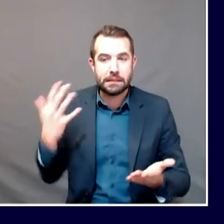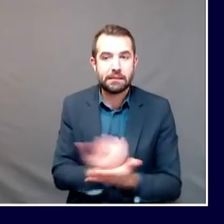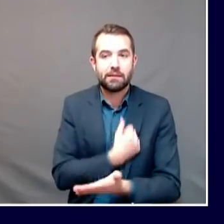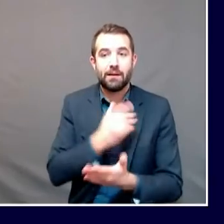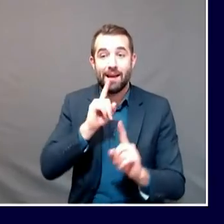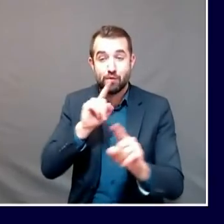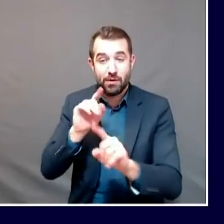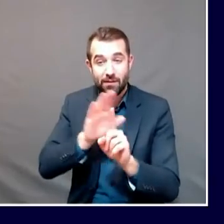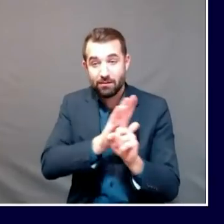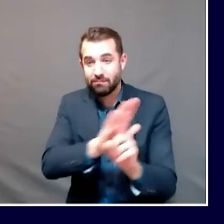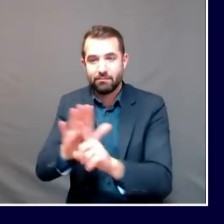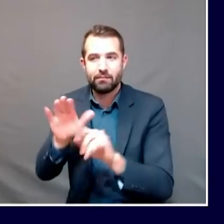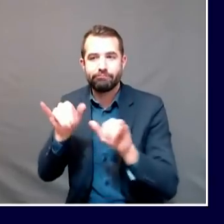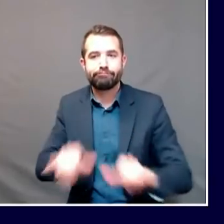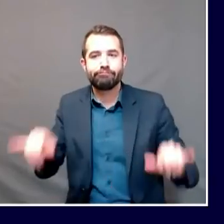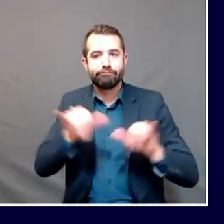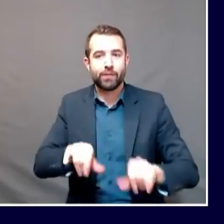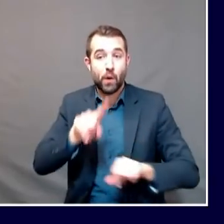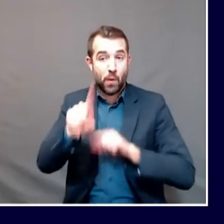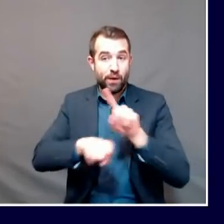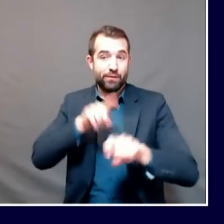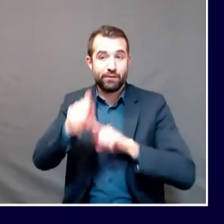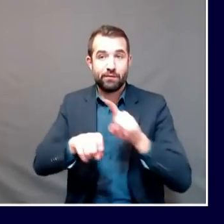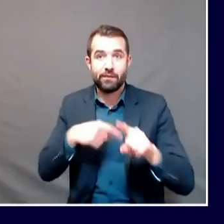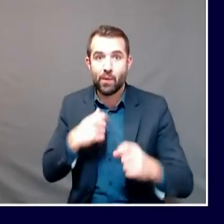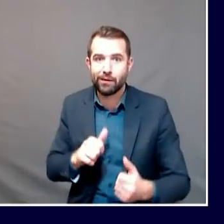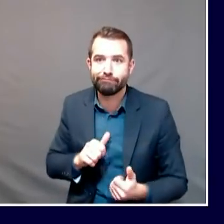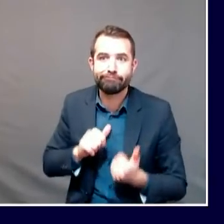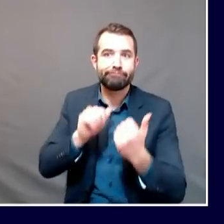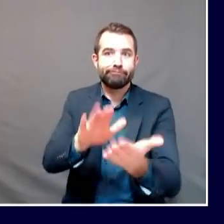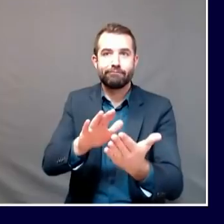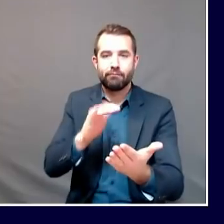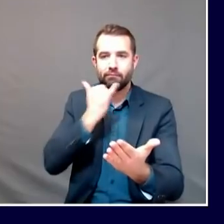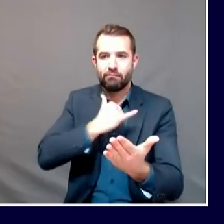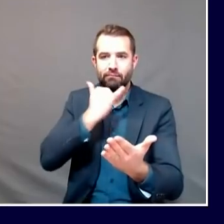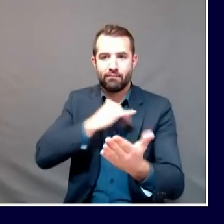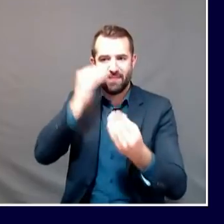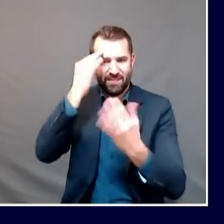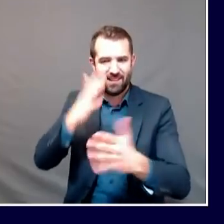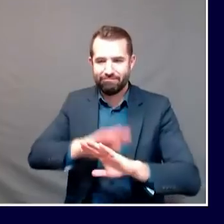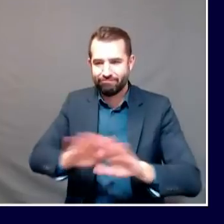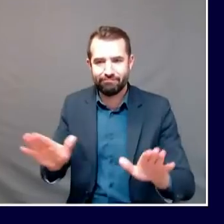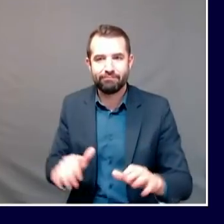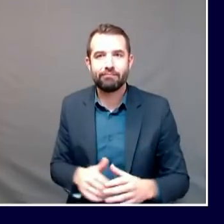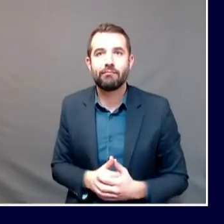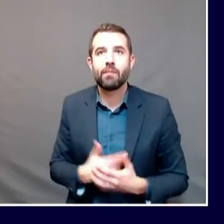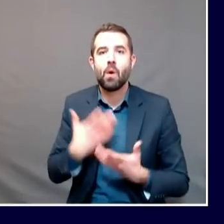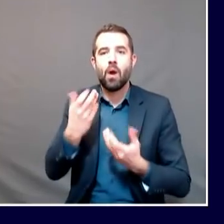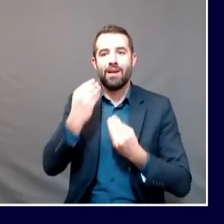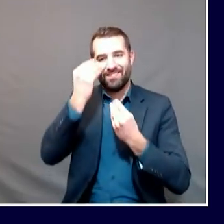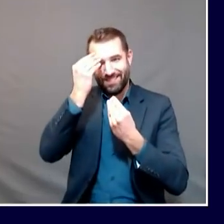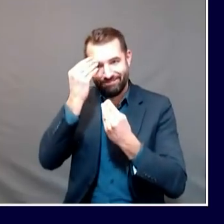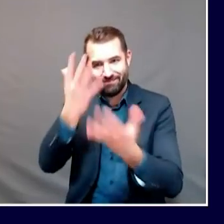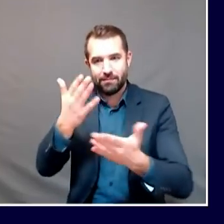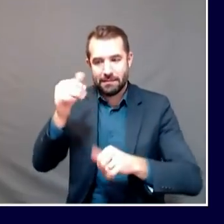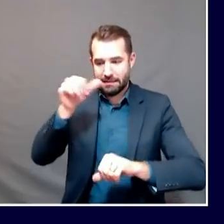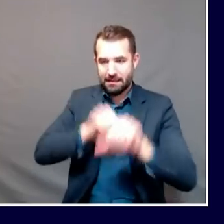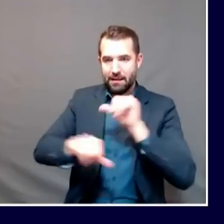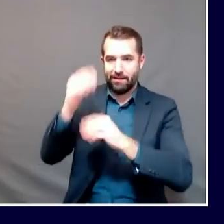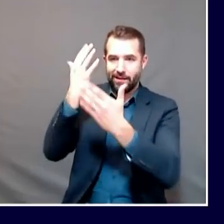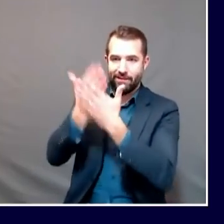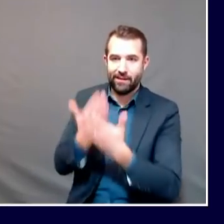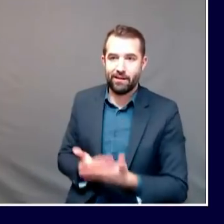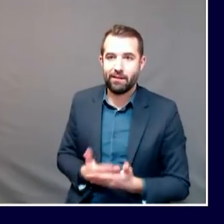to try to stamp those things out and empower people with the scientific facts before they spiral out of control.